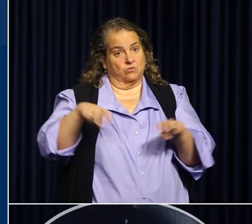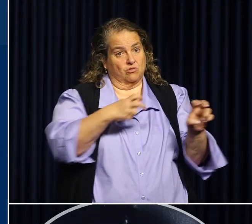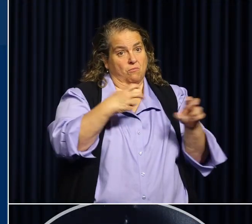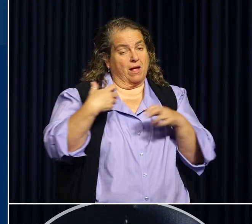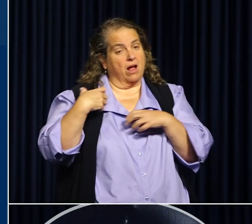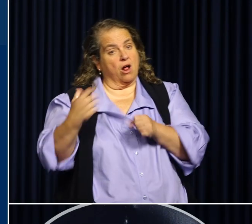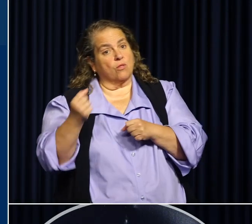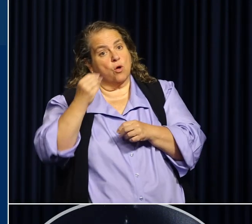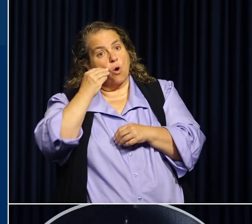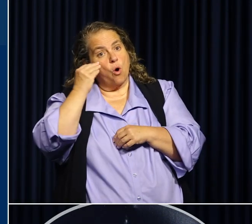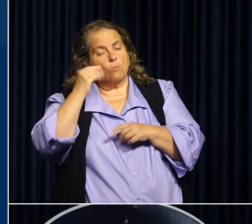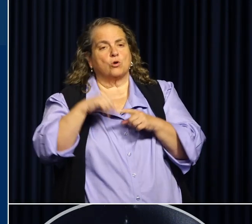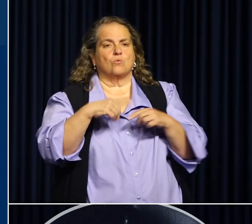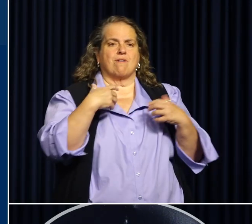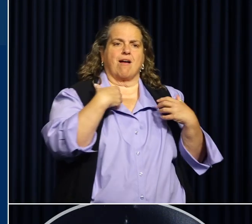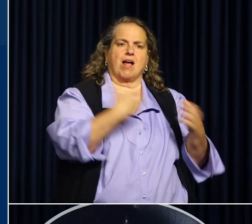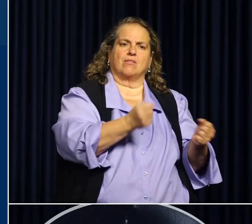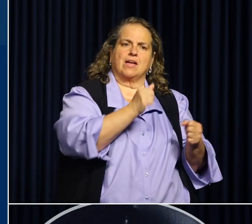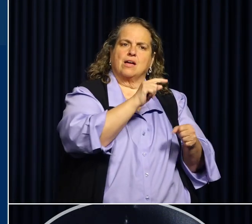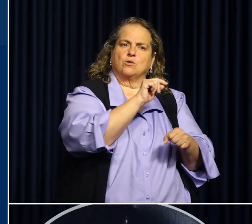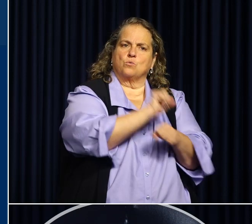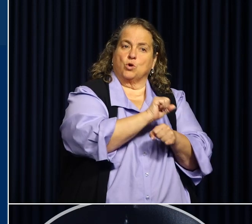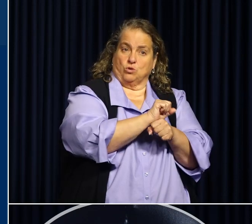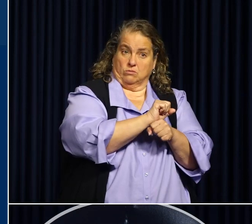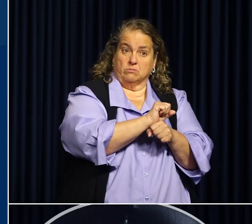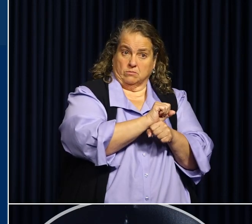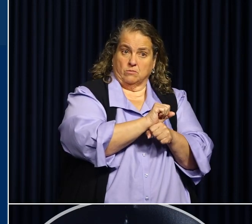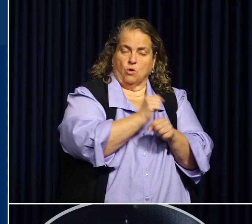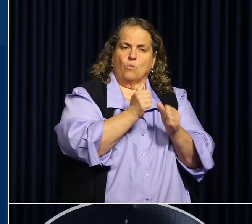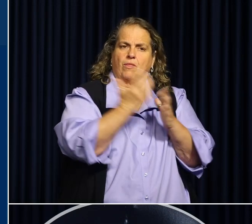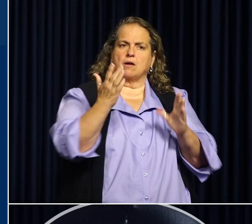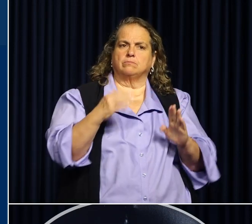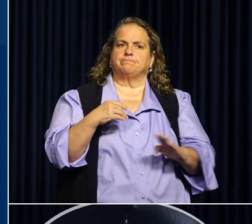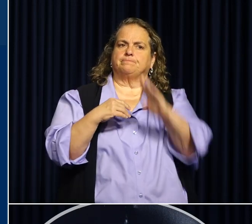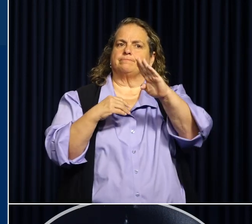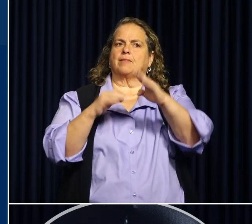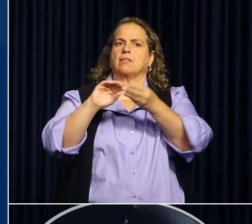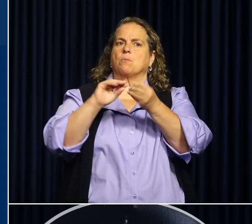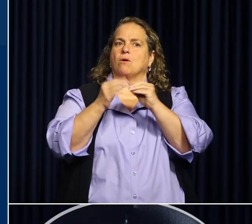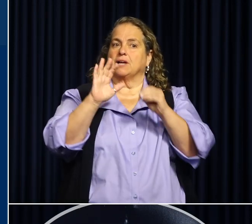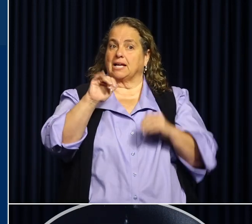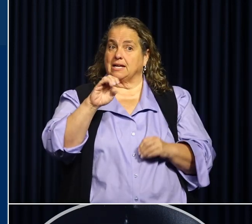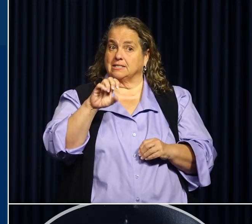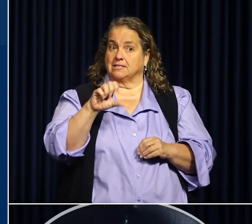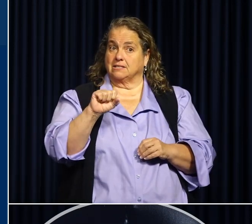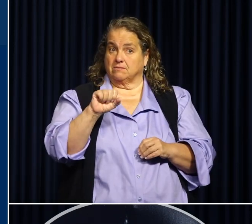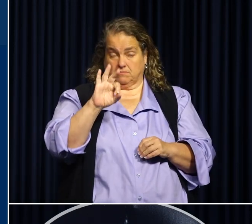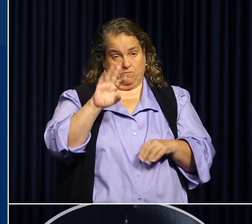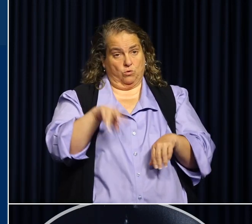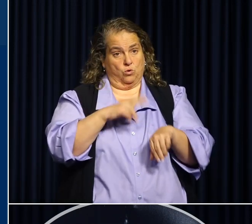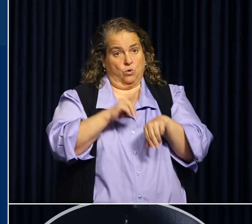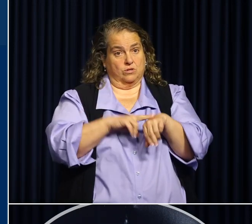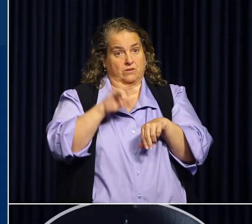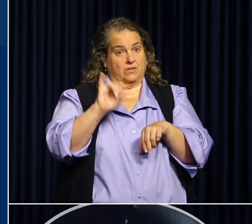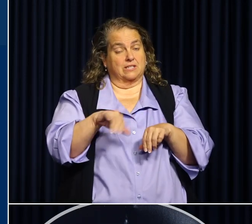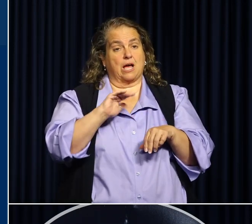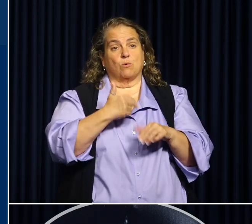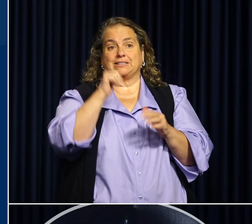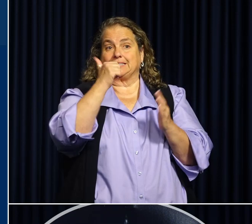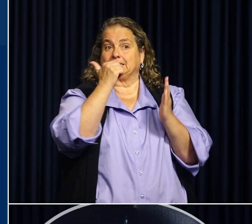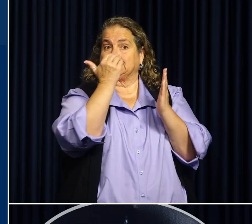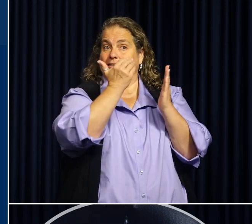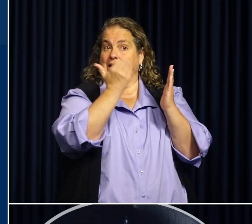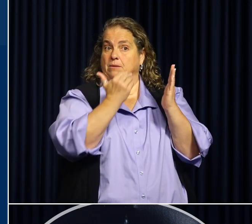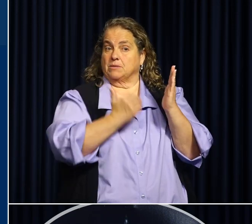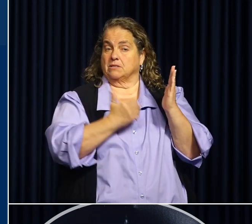home to healthy at work without causing a spike in cases. Now, these, of course, are our 10 steps of